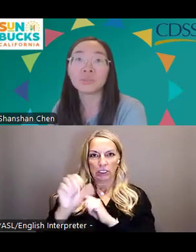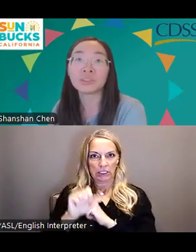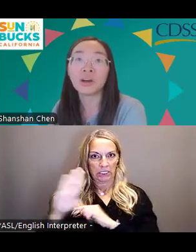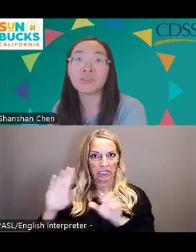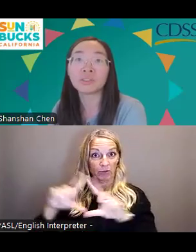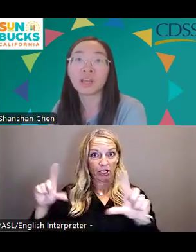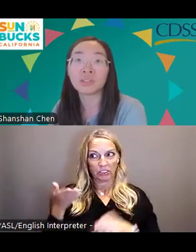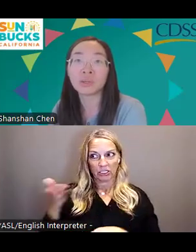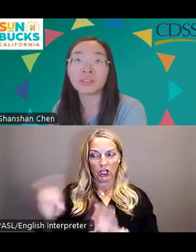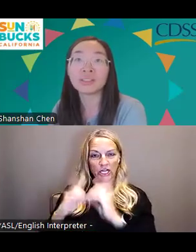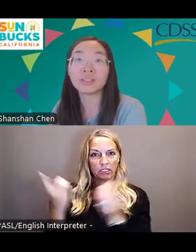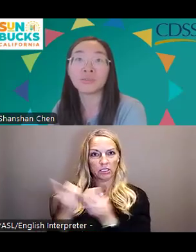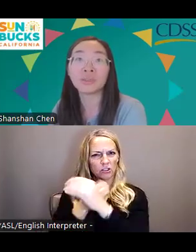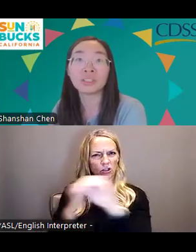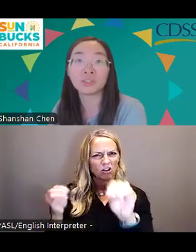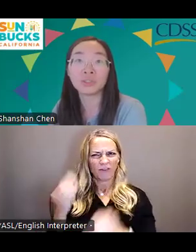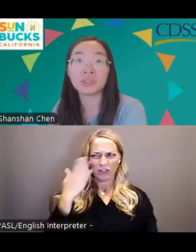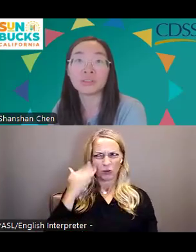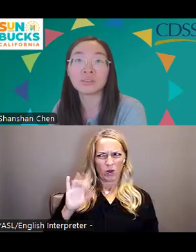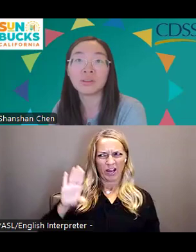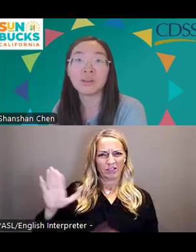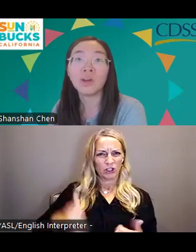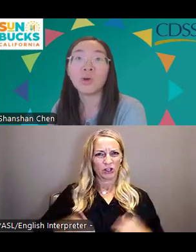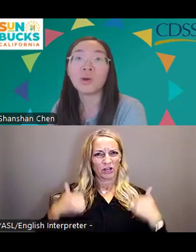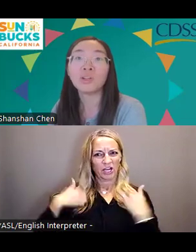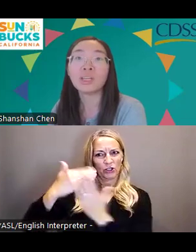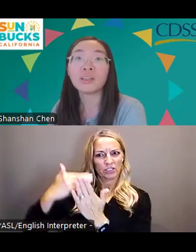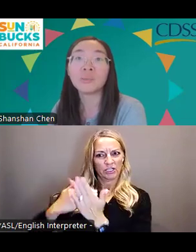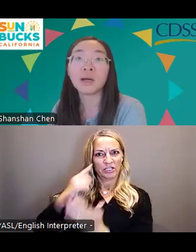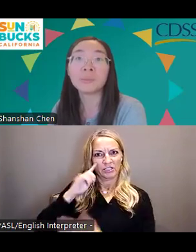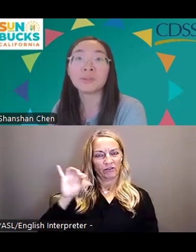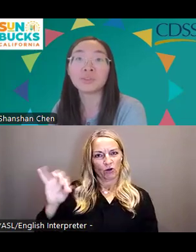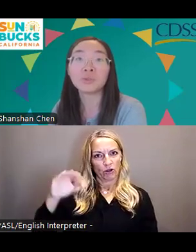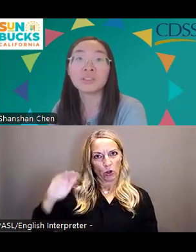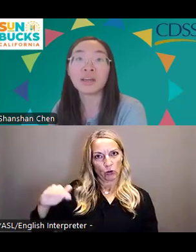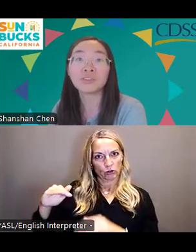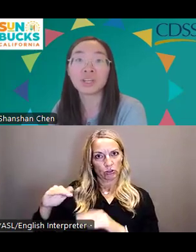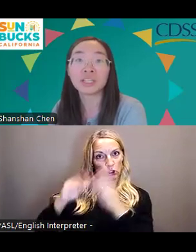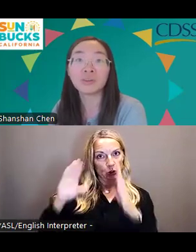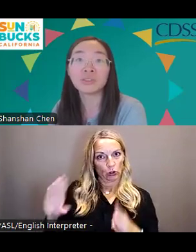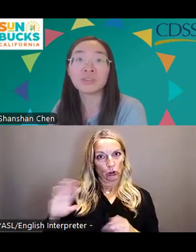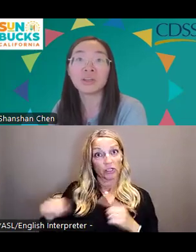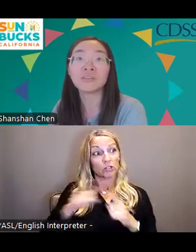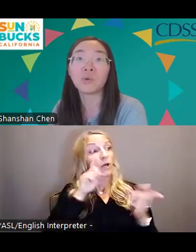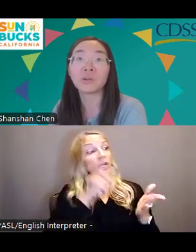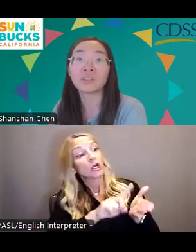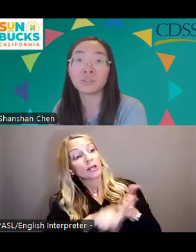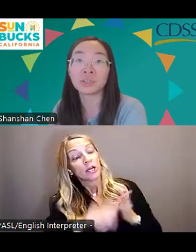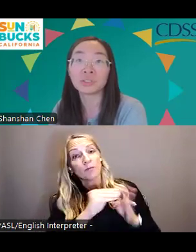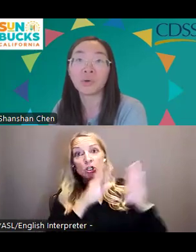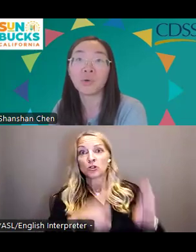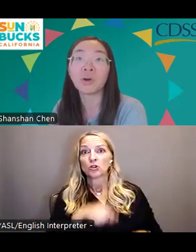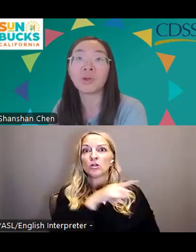is the district office address listed for these students? When looking them up, the students have checked out of